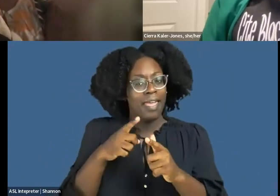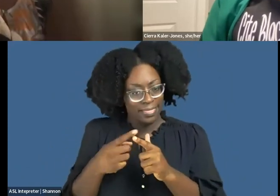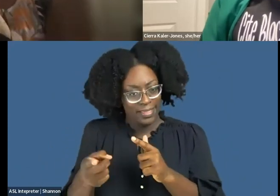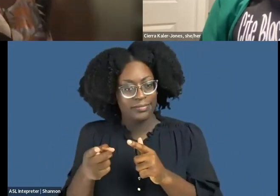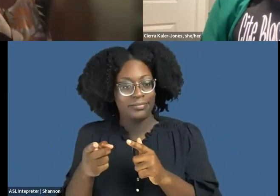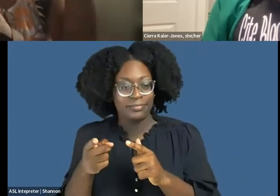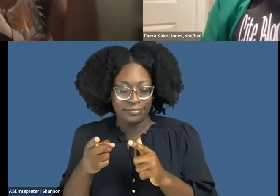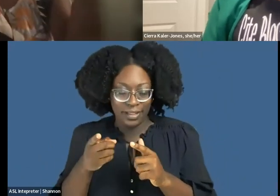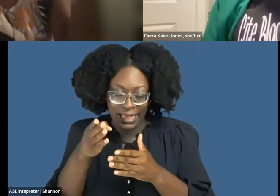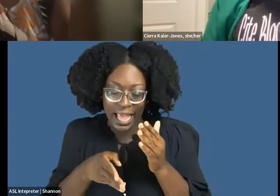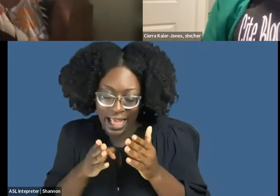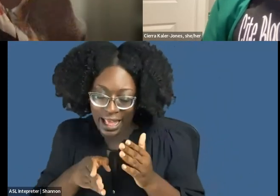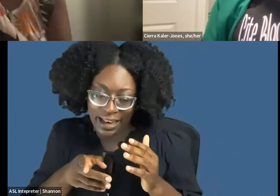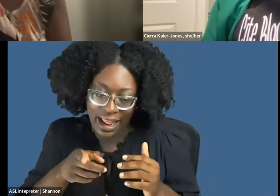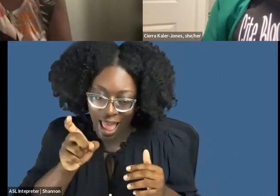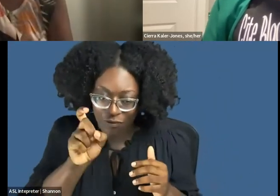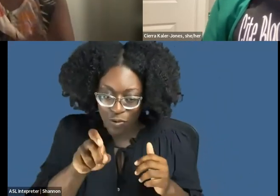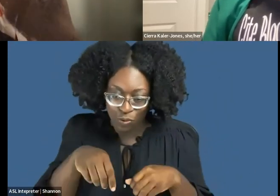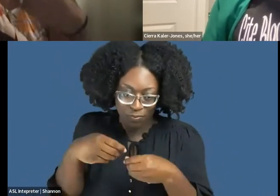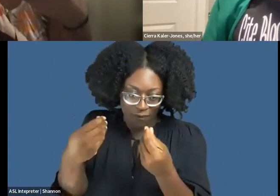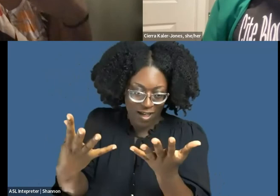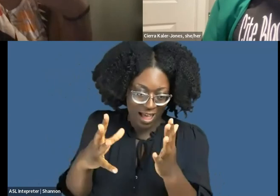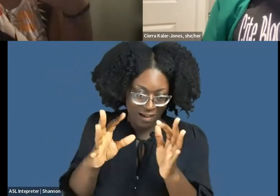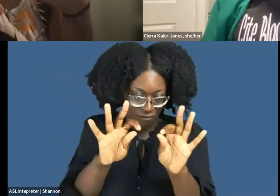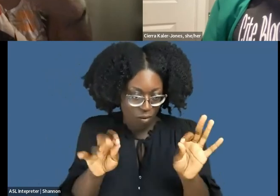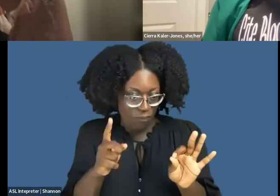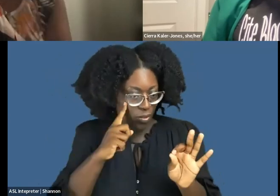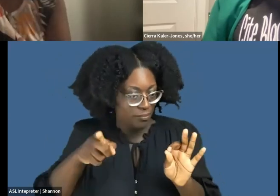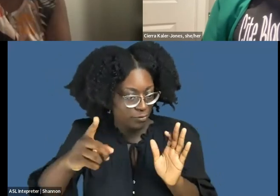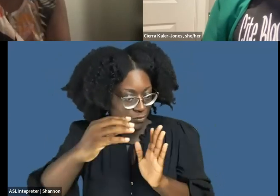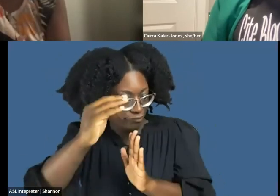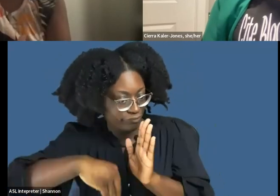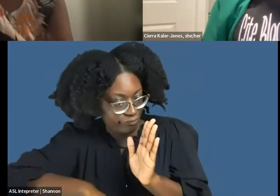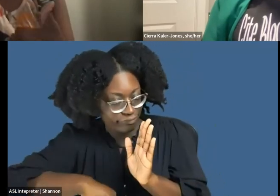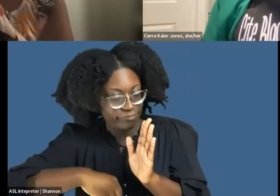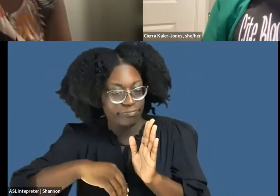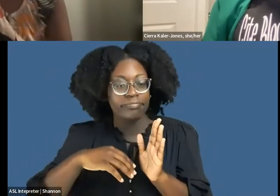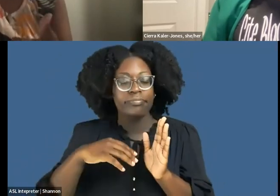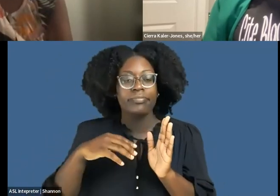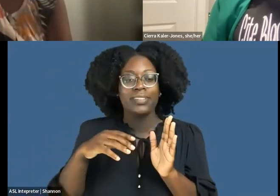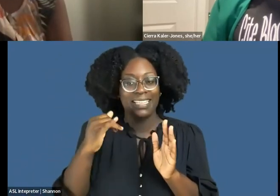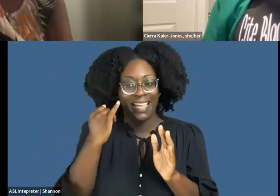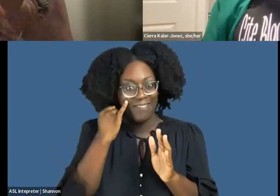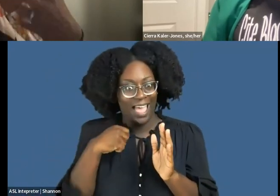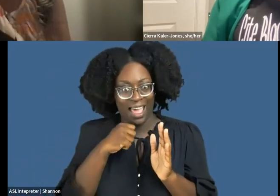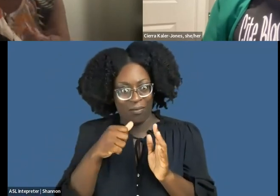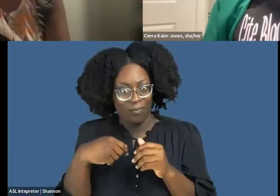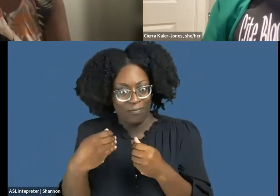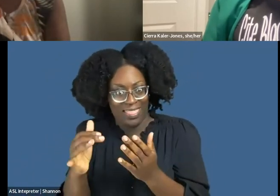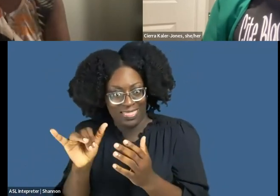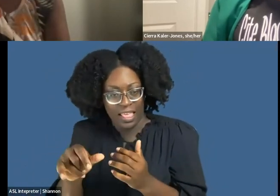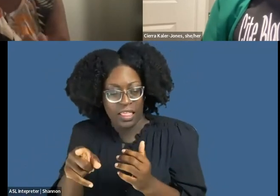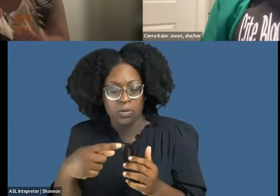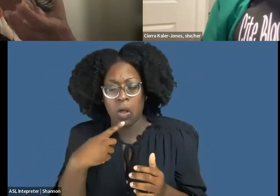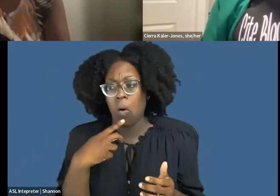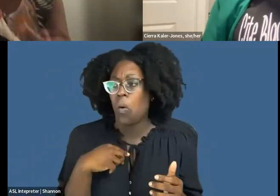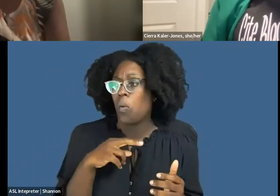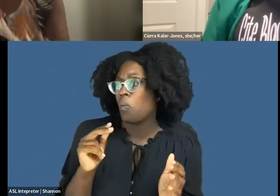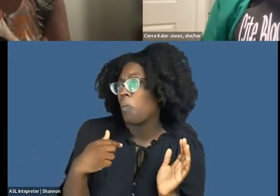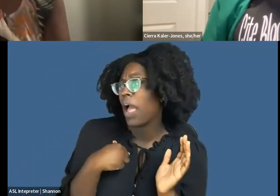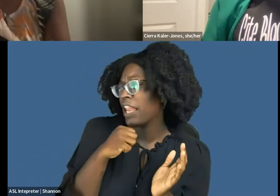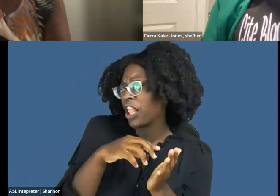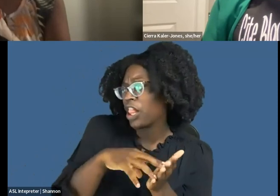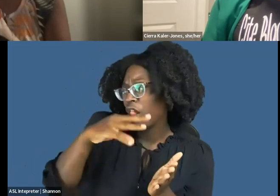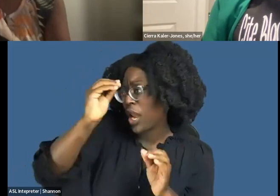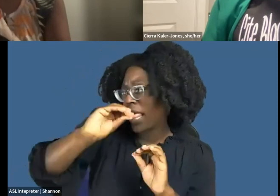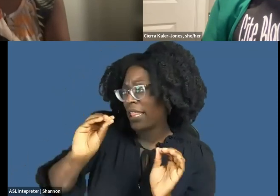otherwise. So that I ask them, do they still believe that the thing that they thought was historically the problem,